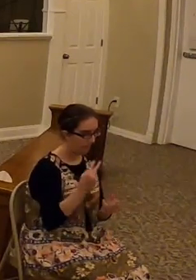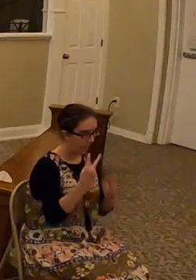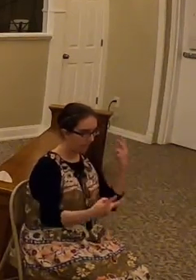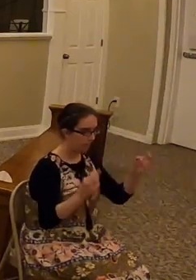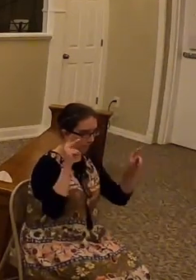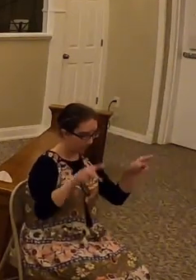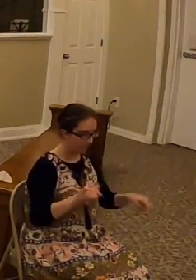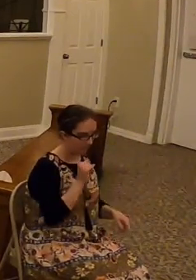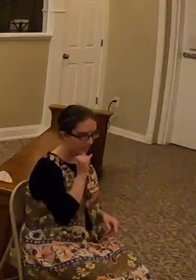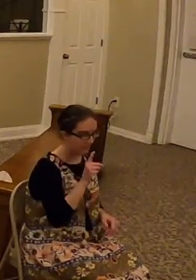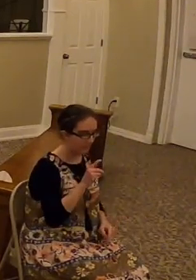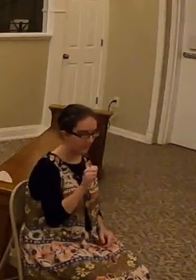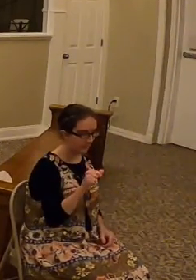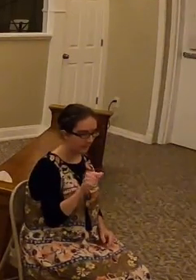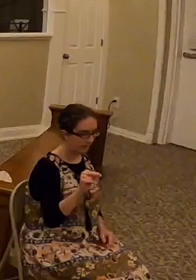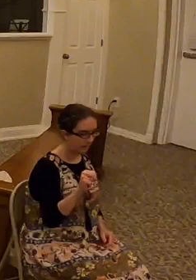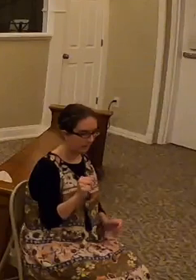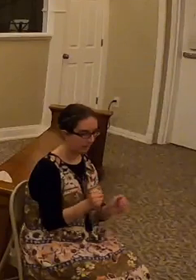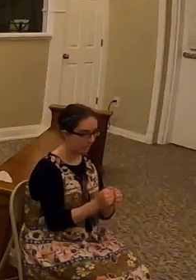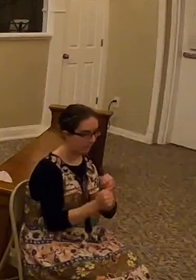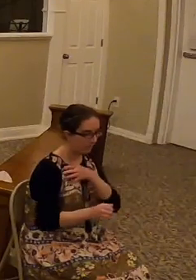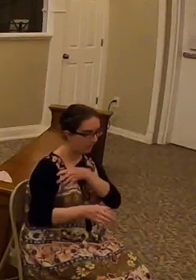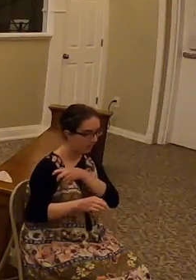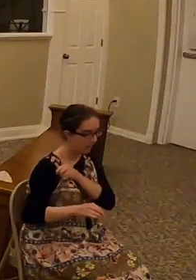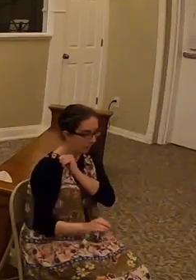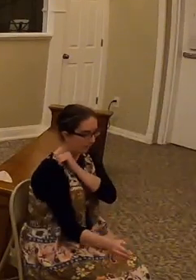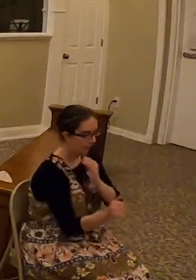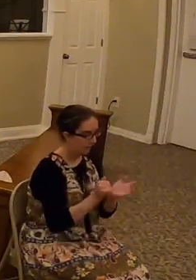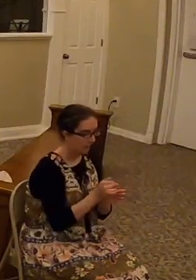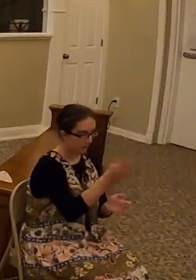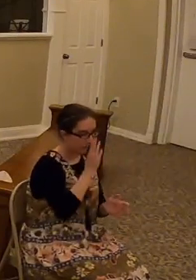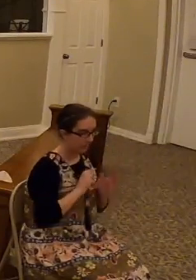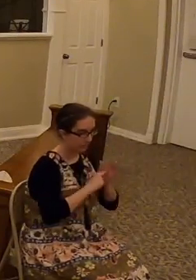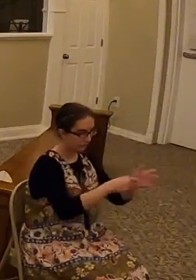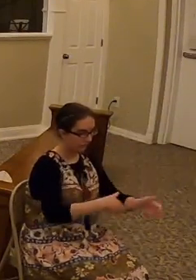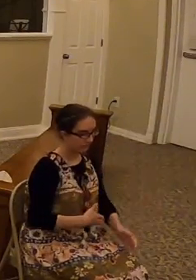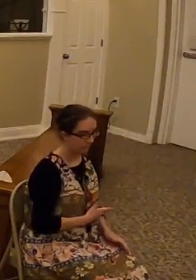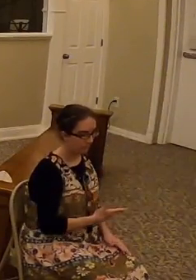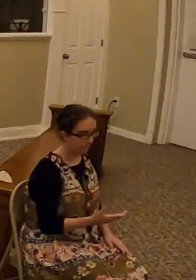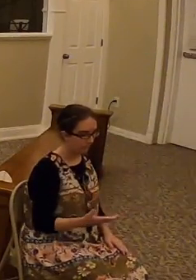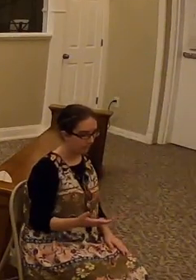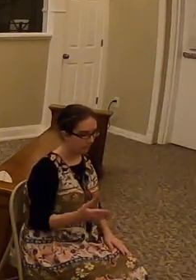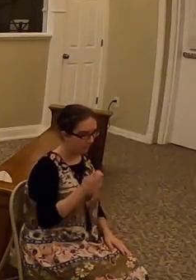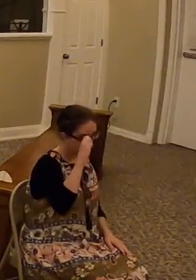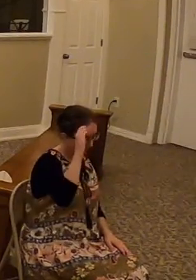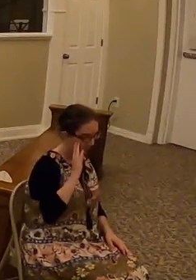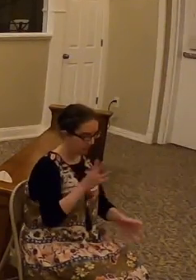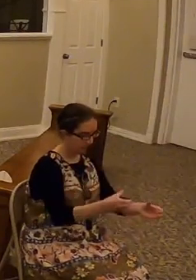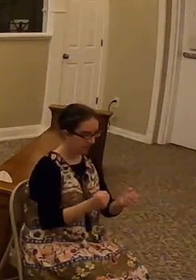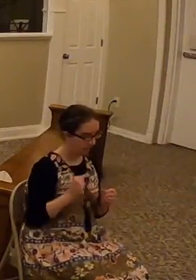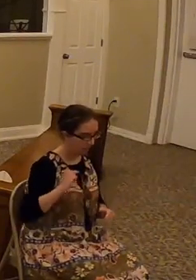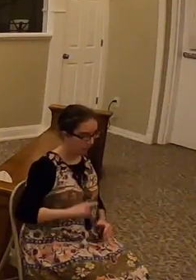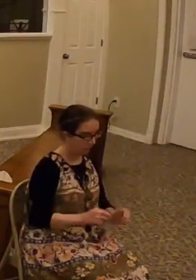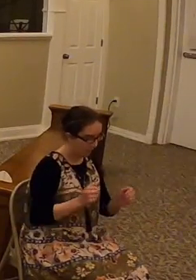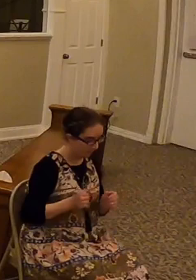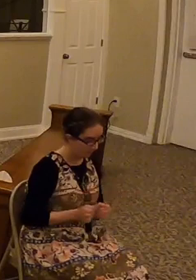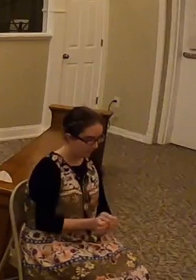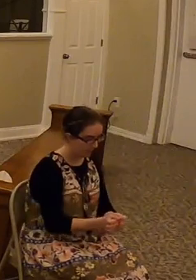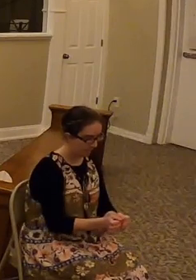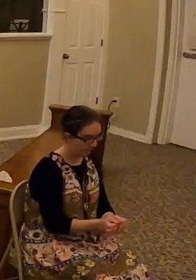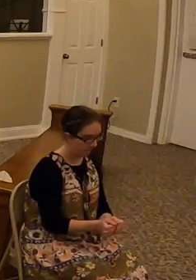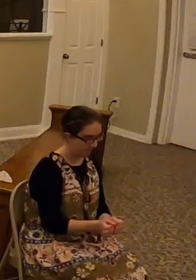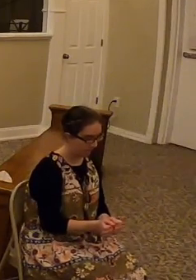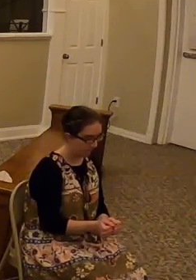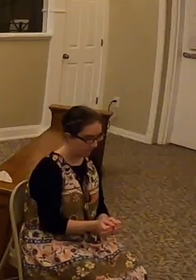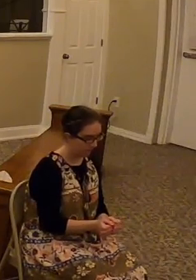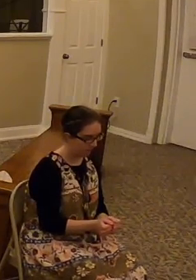evangelist is already dealing with. Amen. Because that's God revealing things. Amen. And he's going to take that and he's going to go with it. Hallelujah.